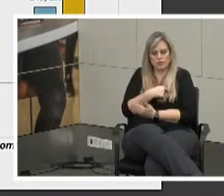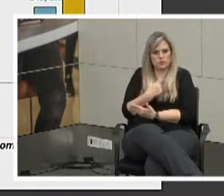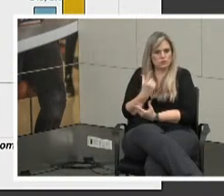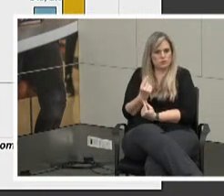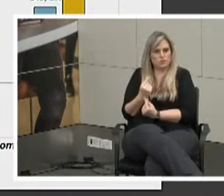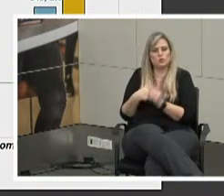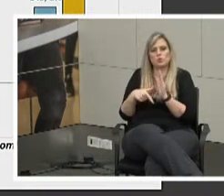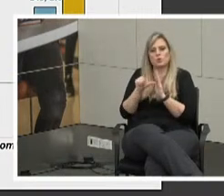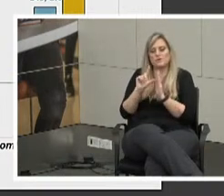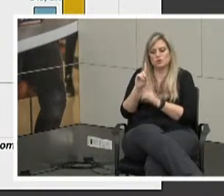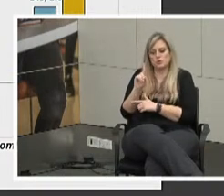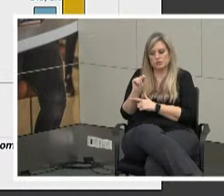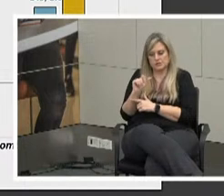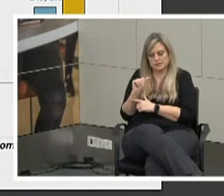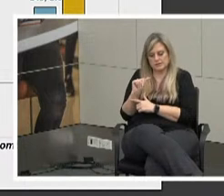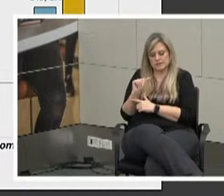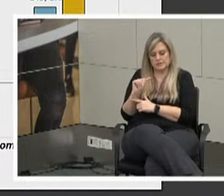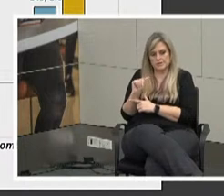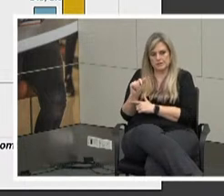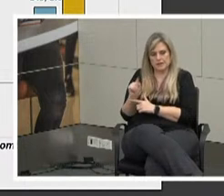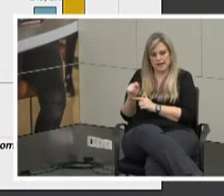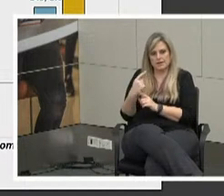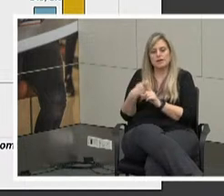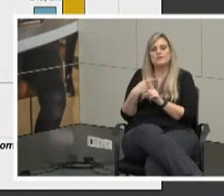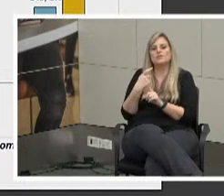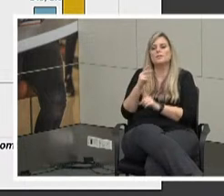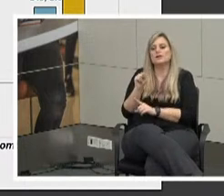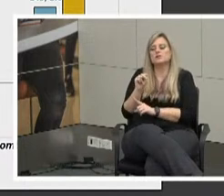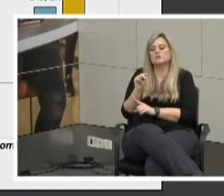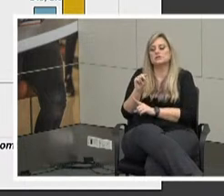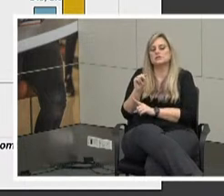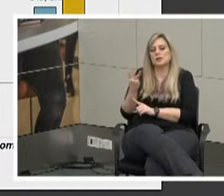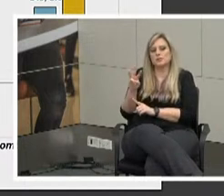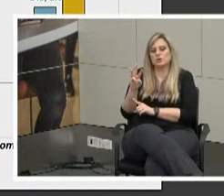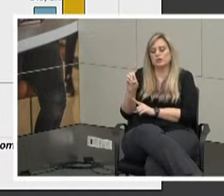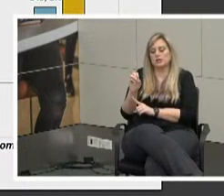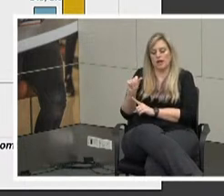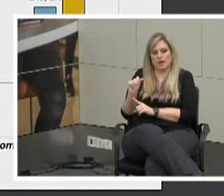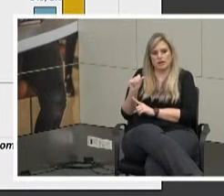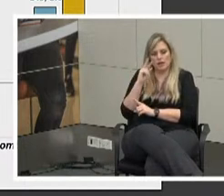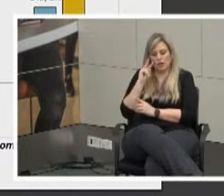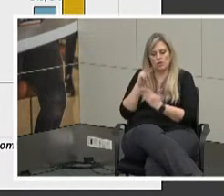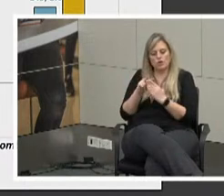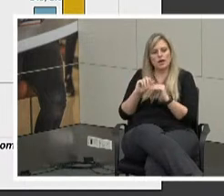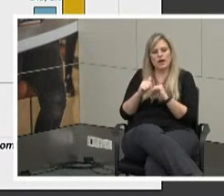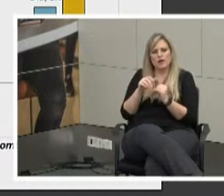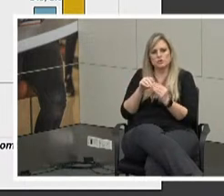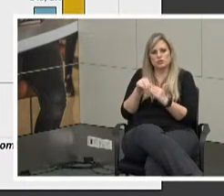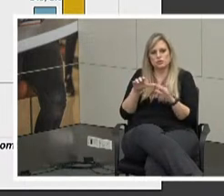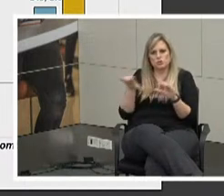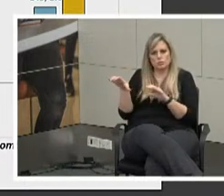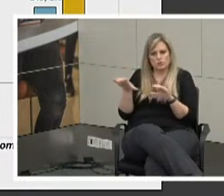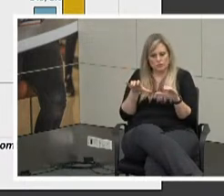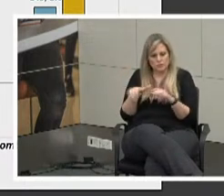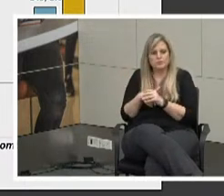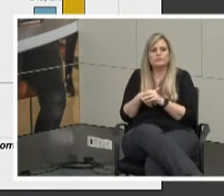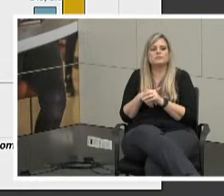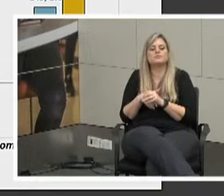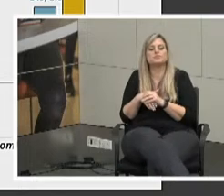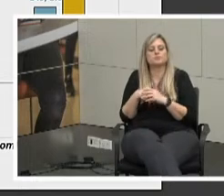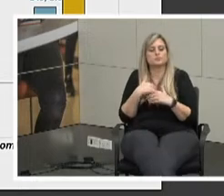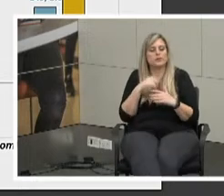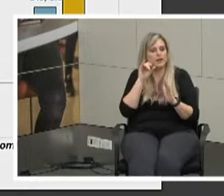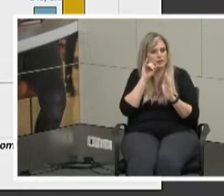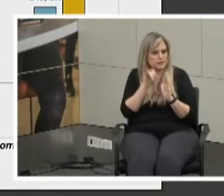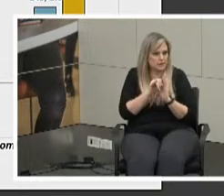the um data from the nwaa and look at where how students are performing and